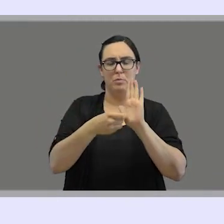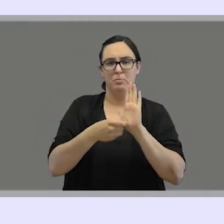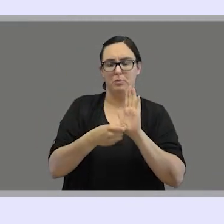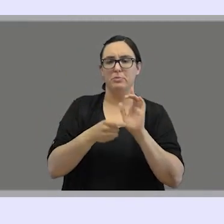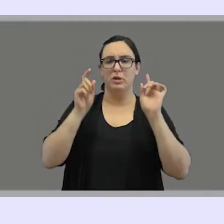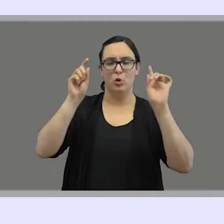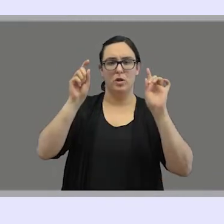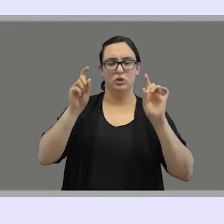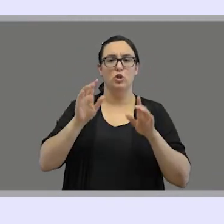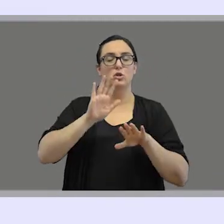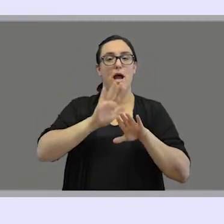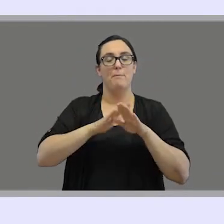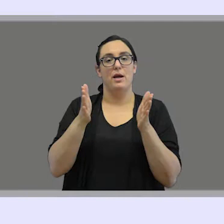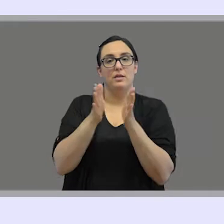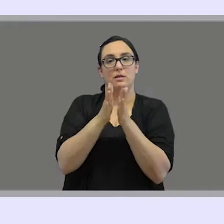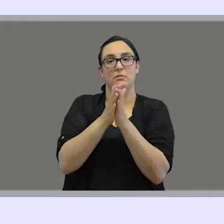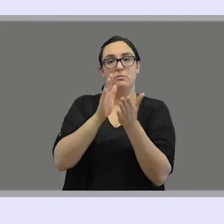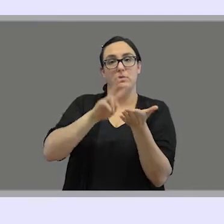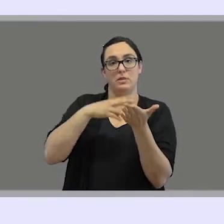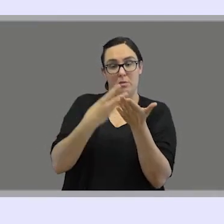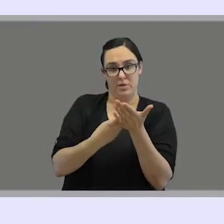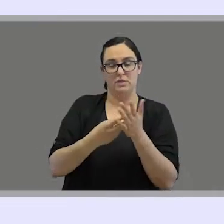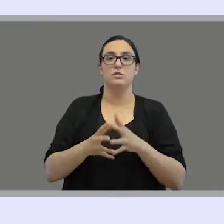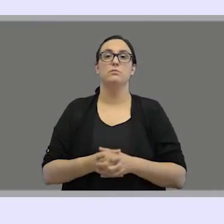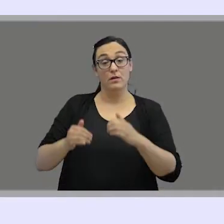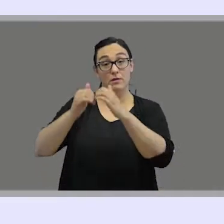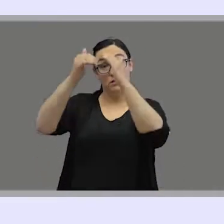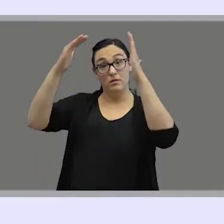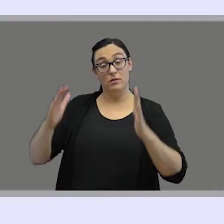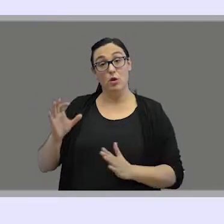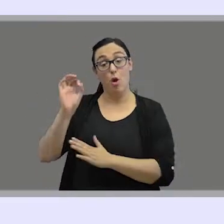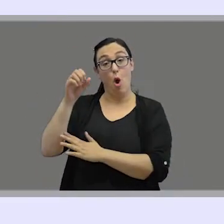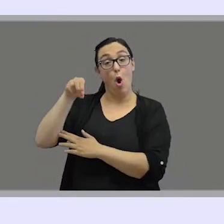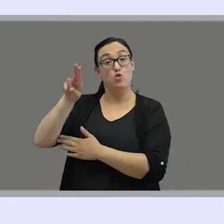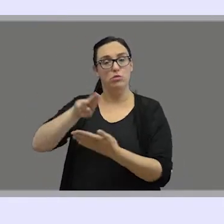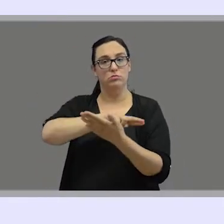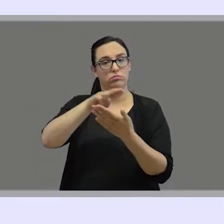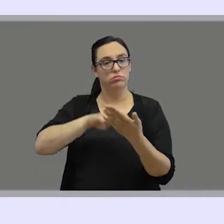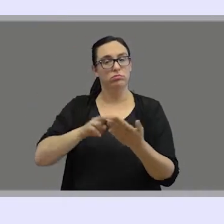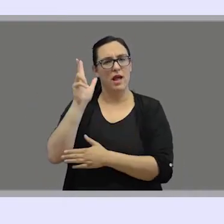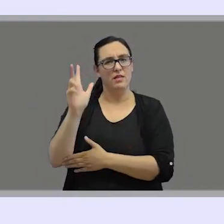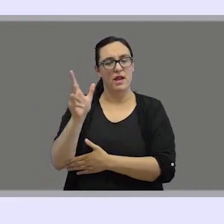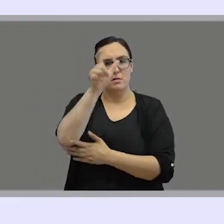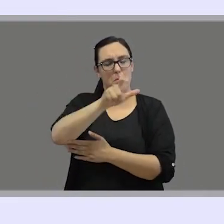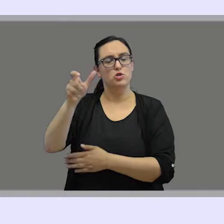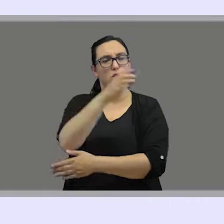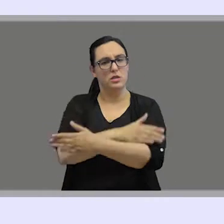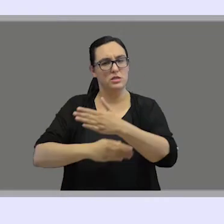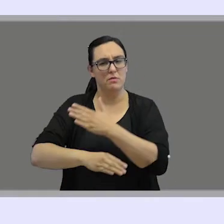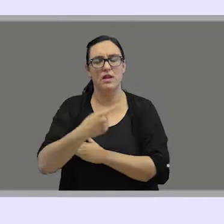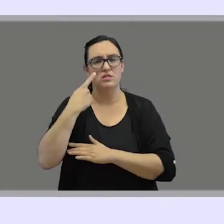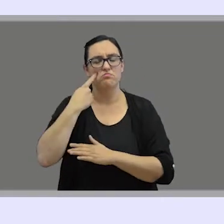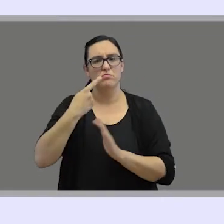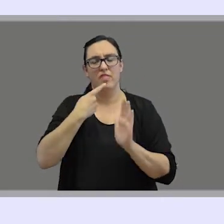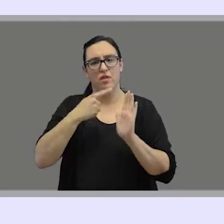language interpreters. The UN Convention of the Right of the Persons with Disabilities, the